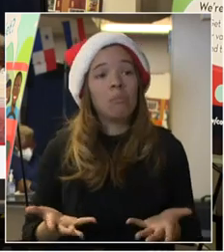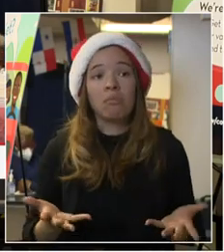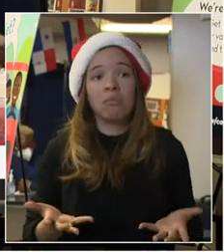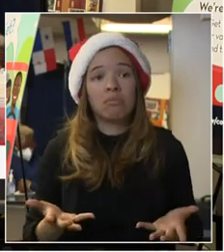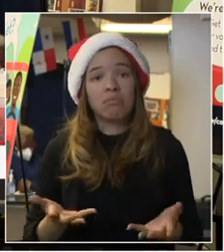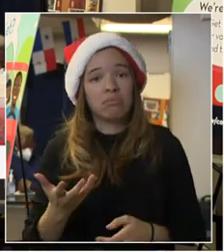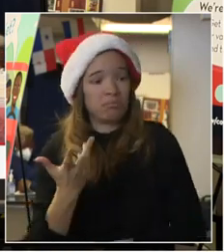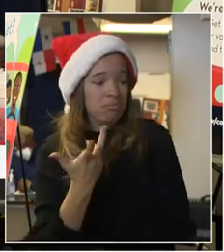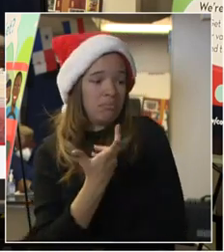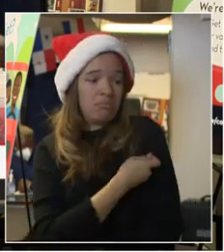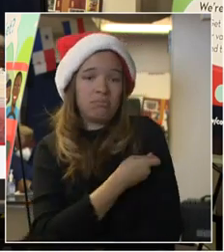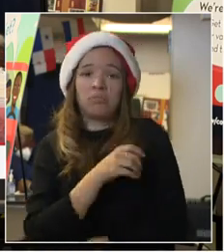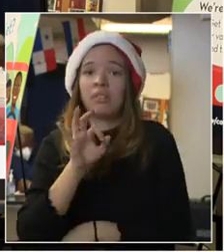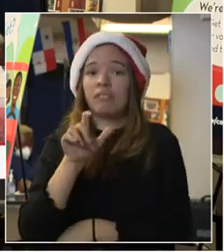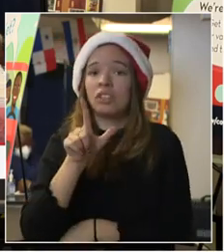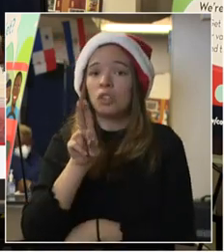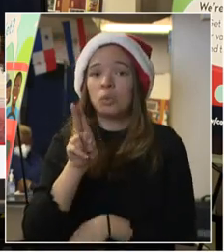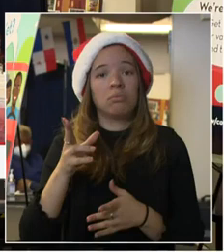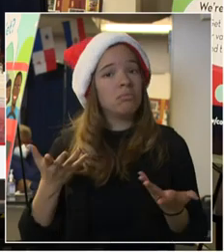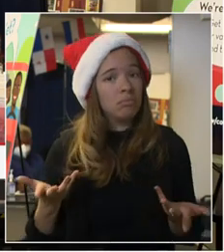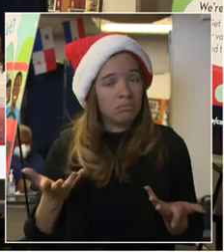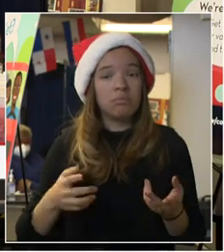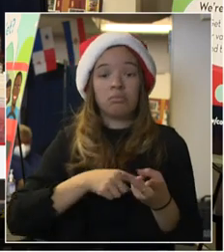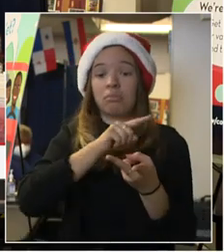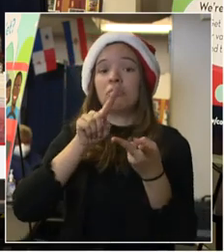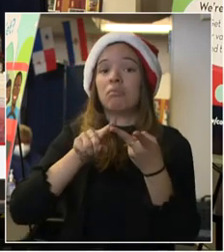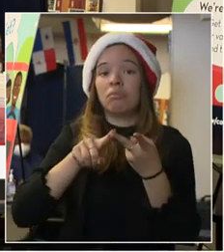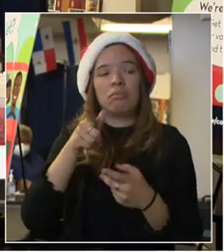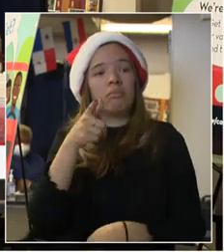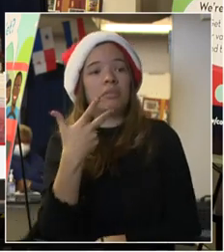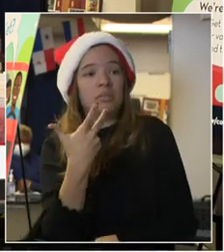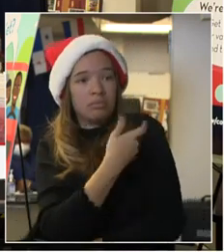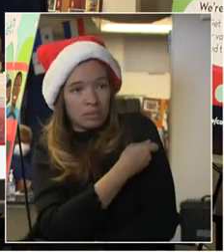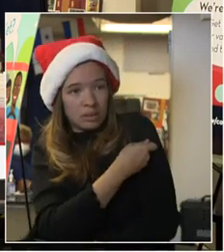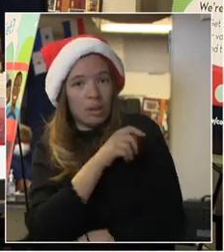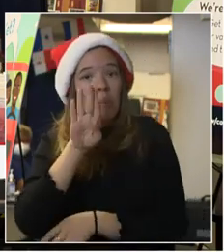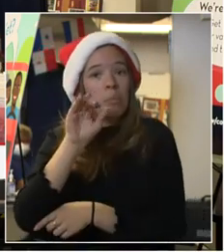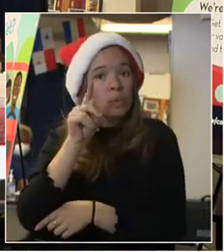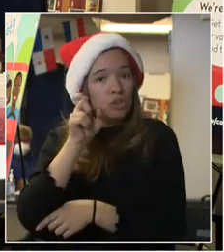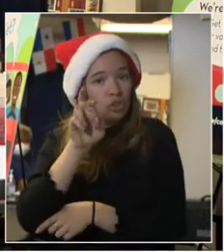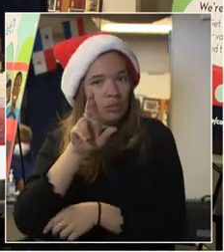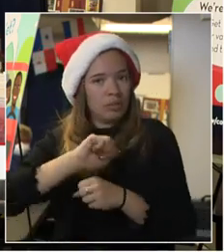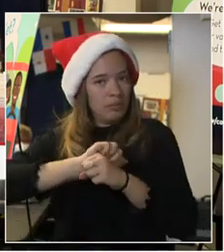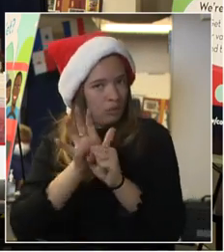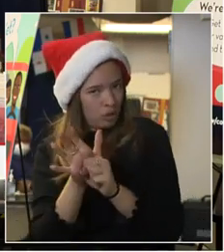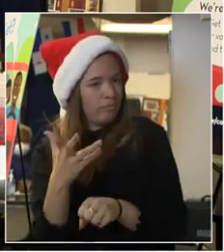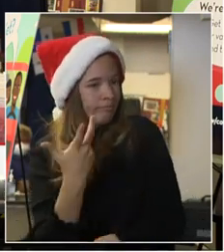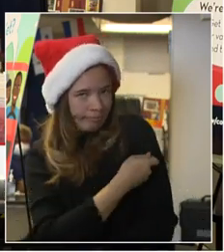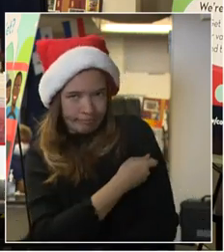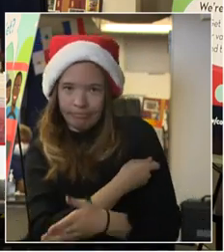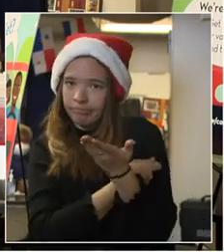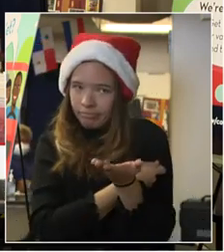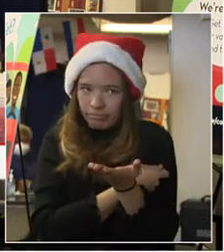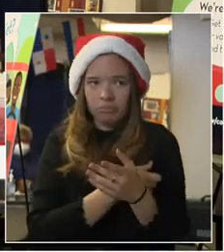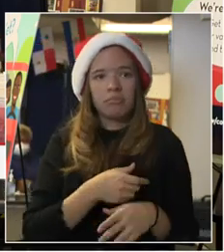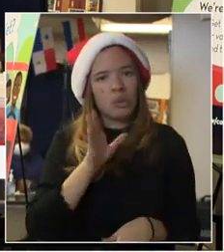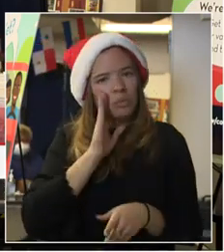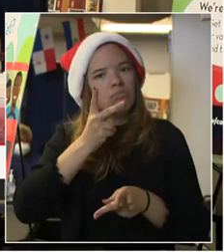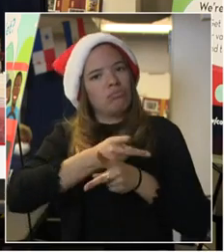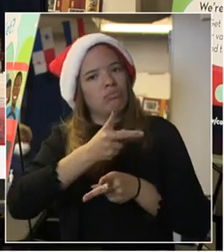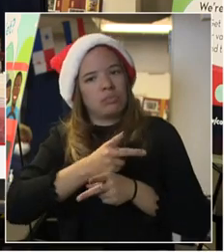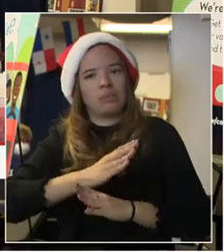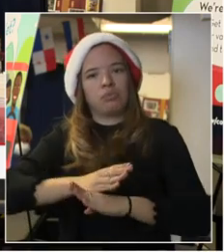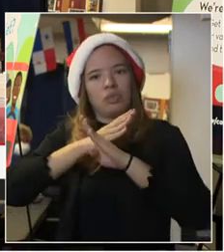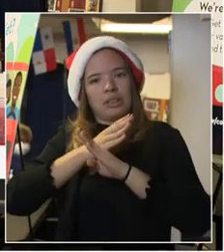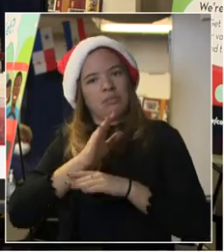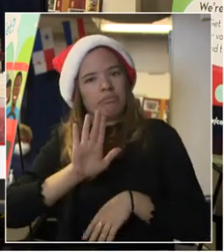COVID booster vaccine. And this will help keep you and your family safe during the holiday season, and it could